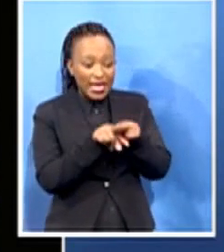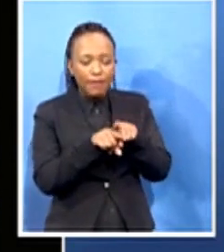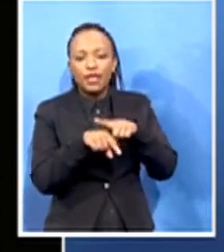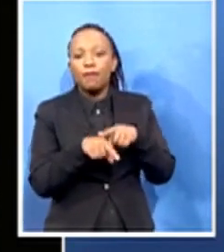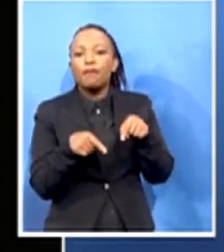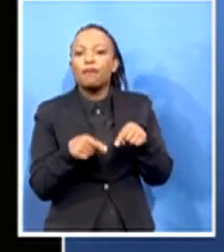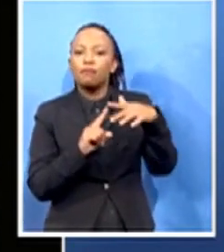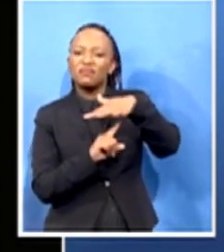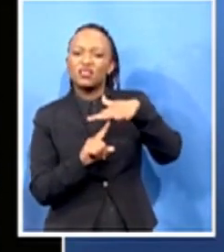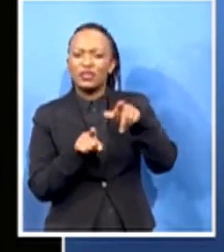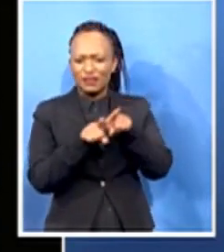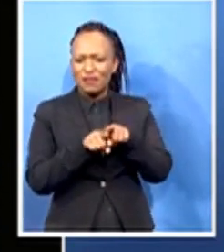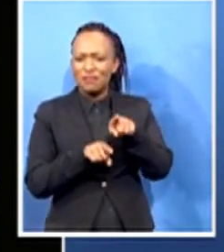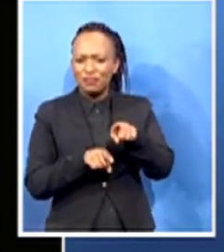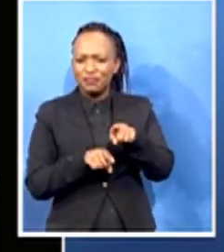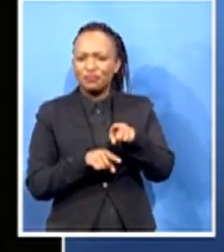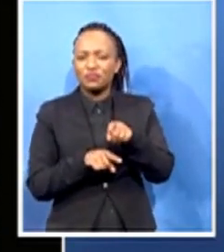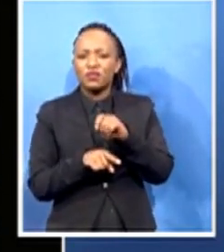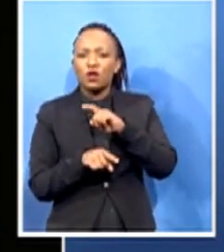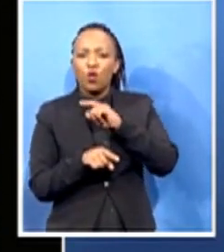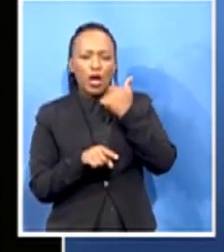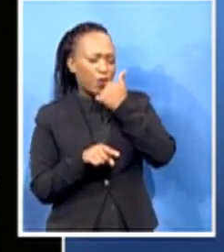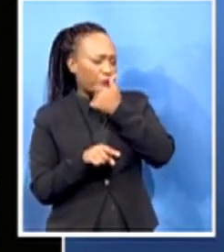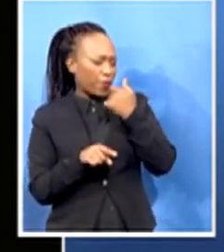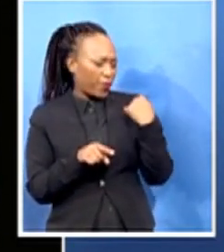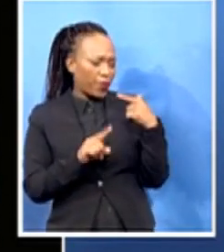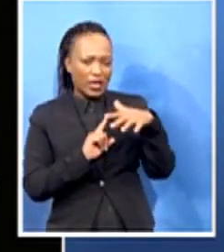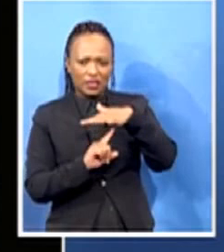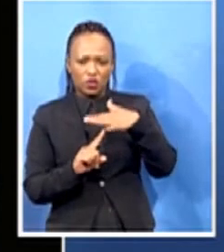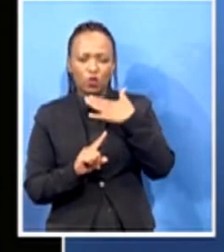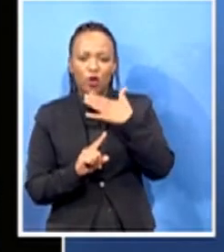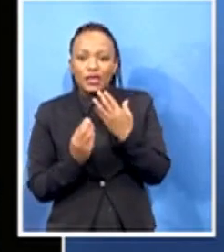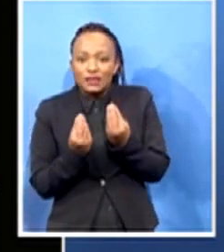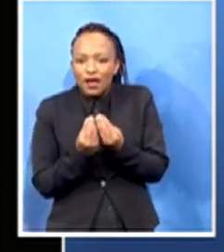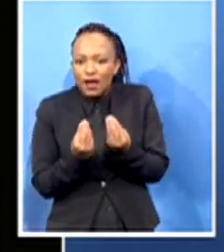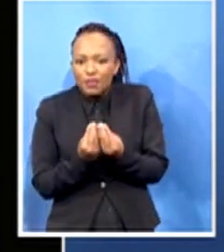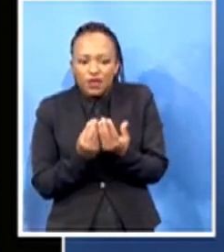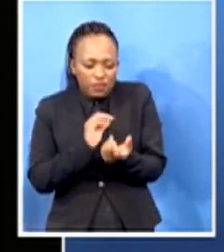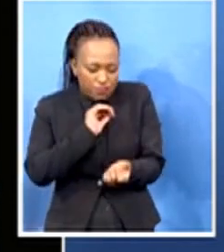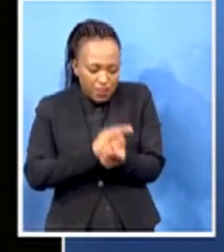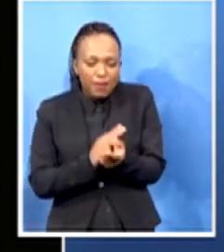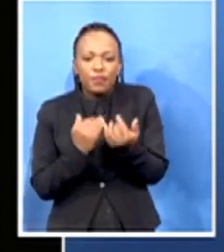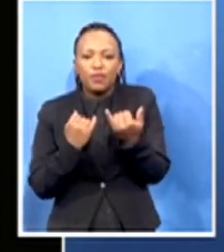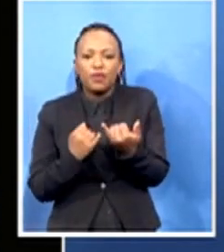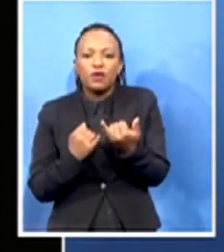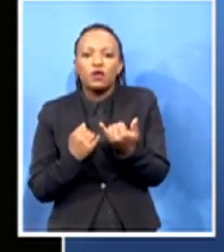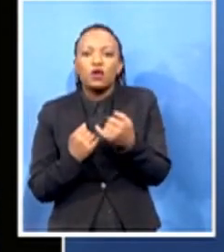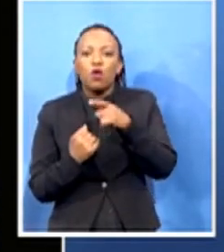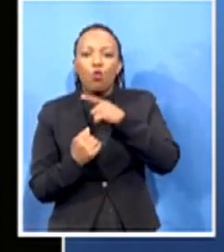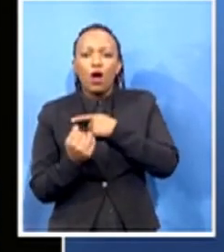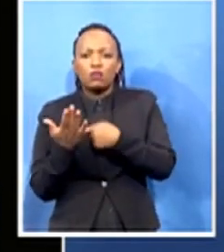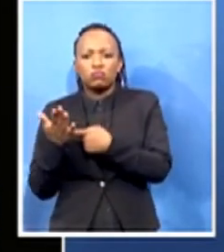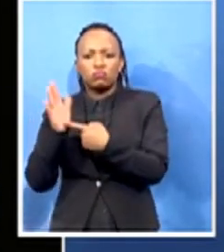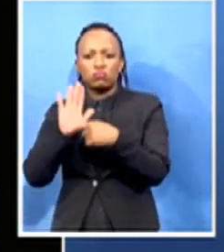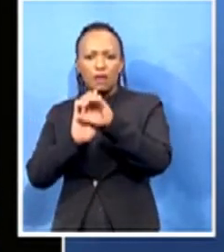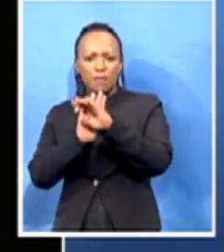is a recent issue. It is something that it came to the media in August that